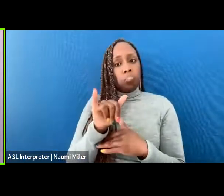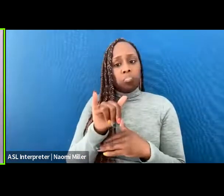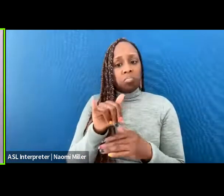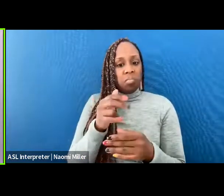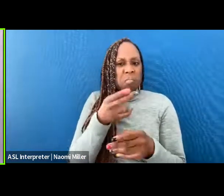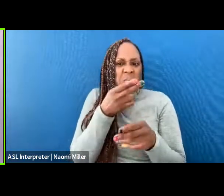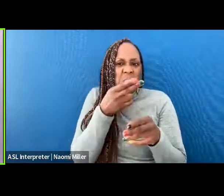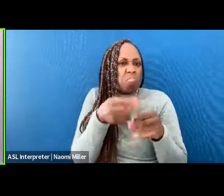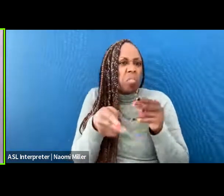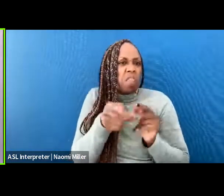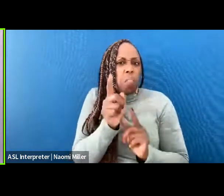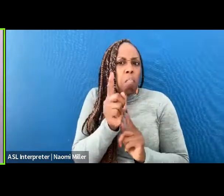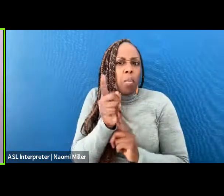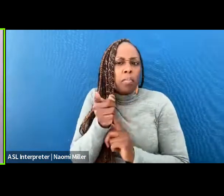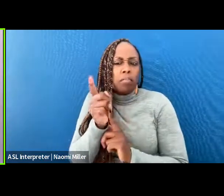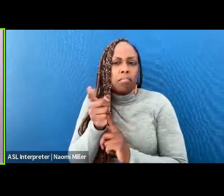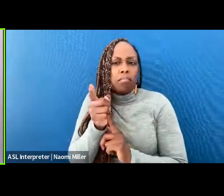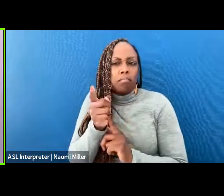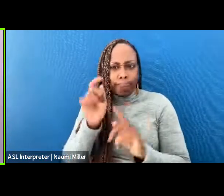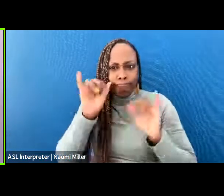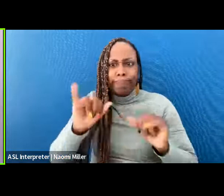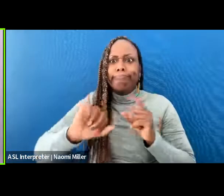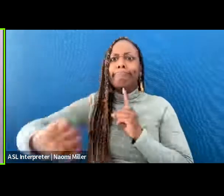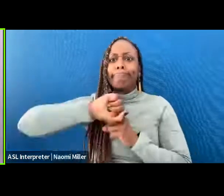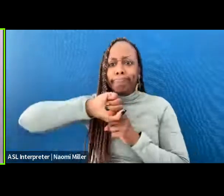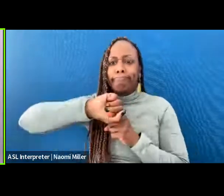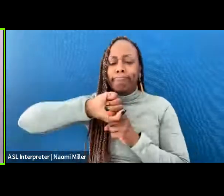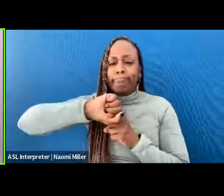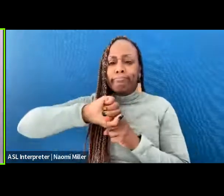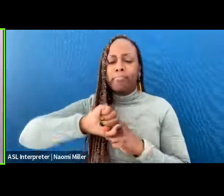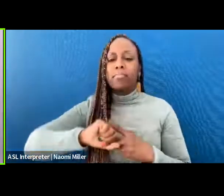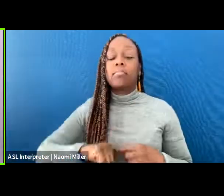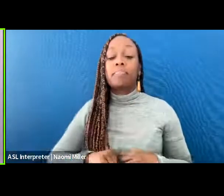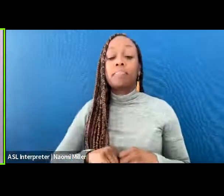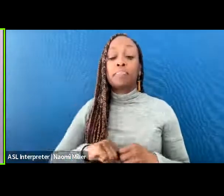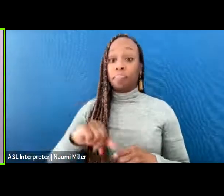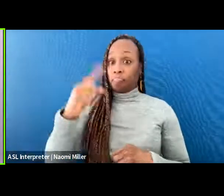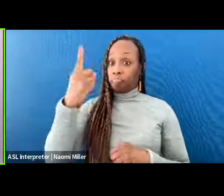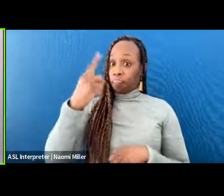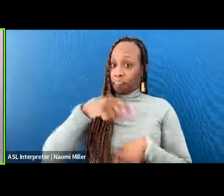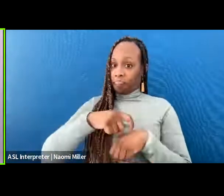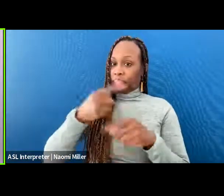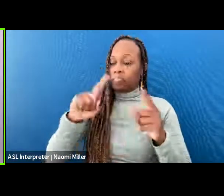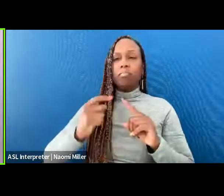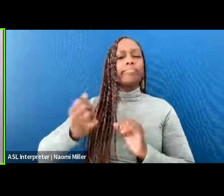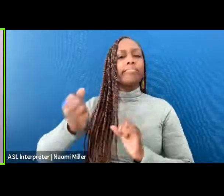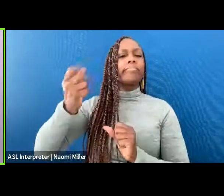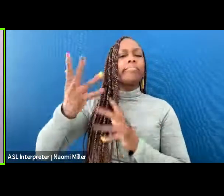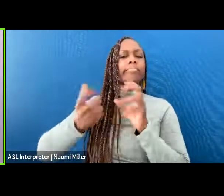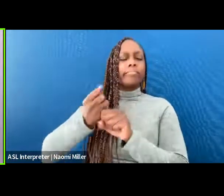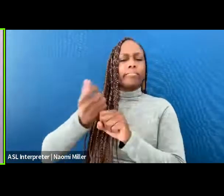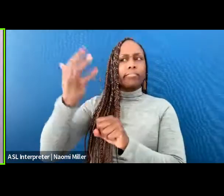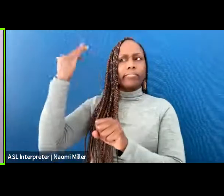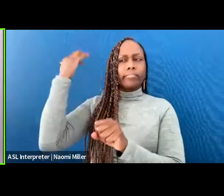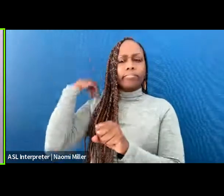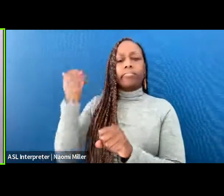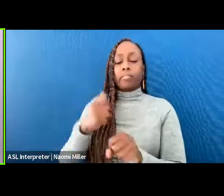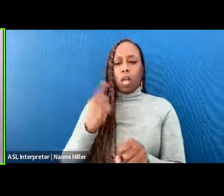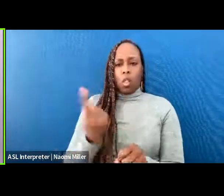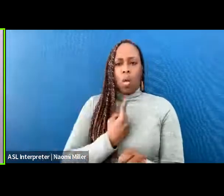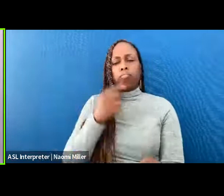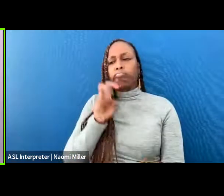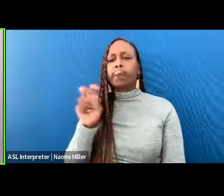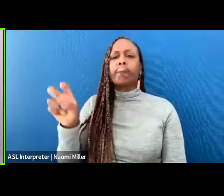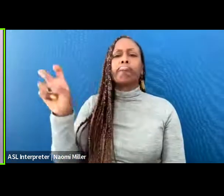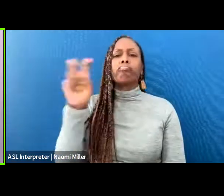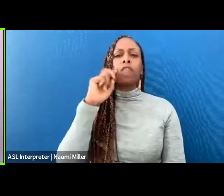moments, it has been no less impactful. Once, many years ago, when I was traveling alone for work, I got off the